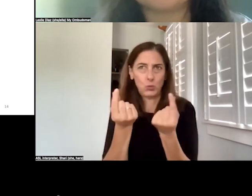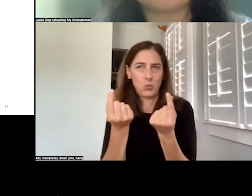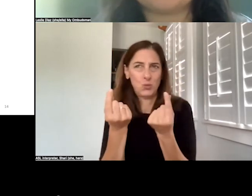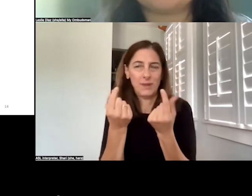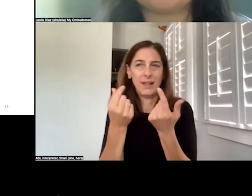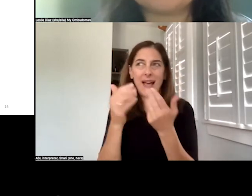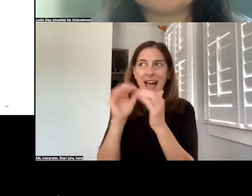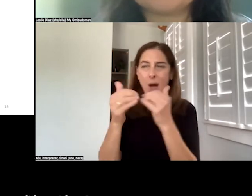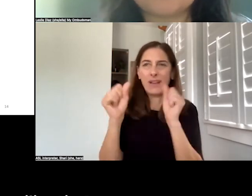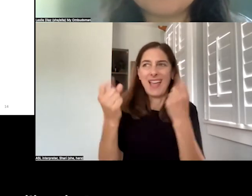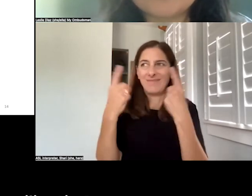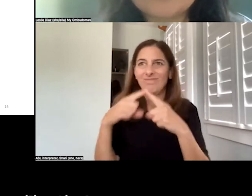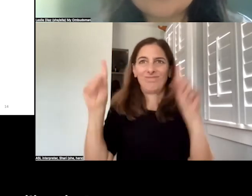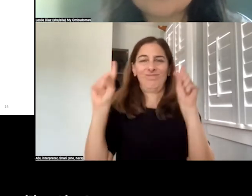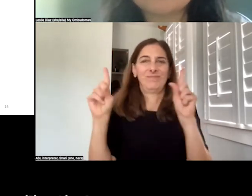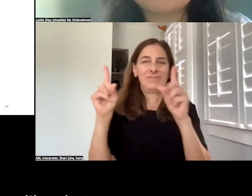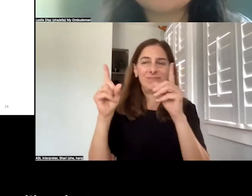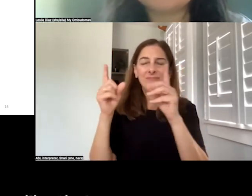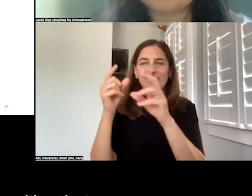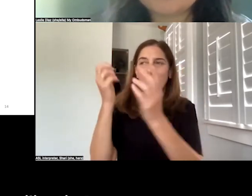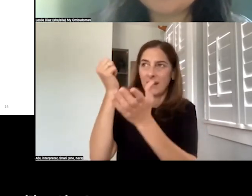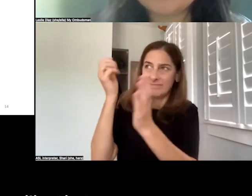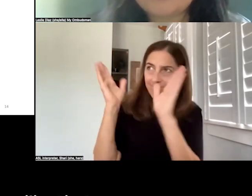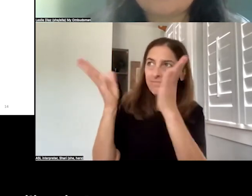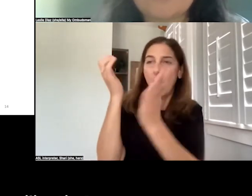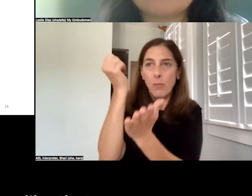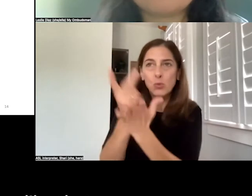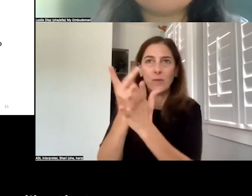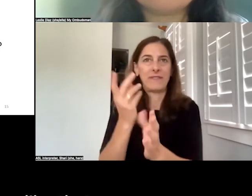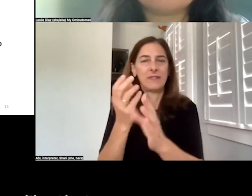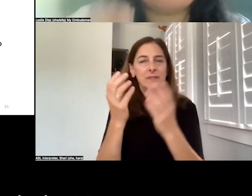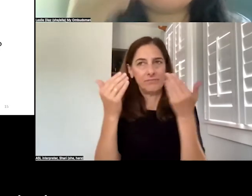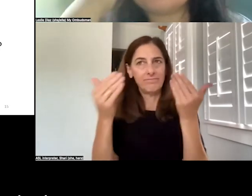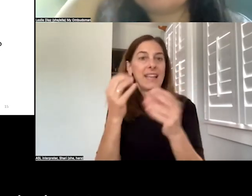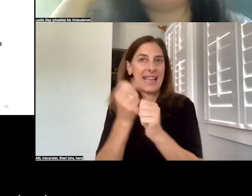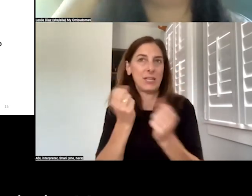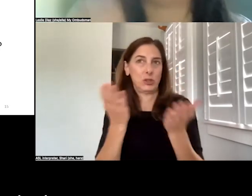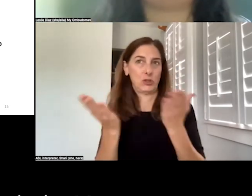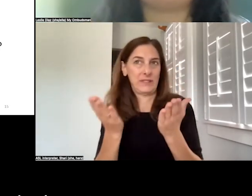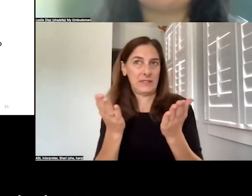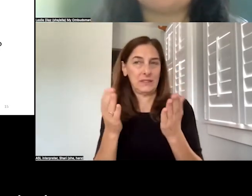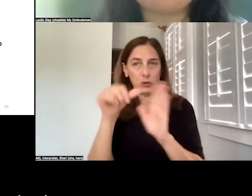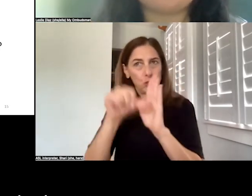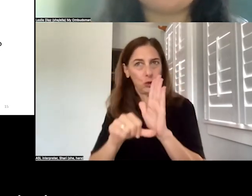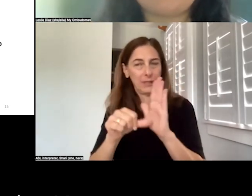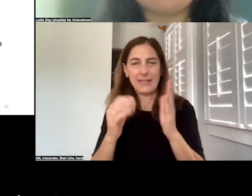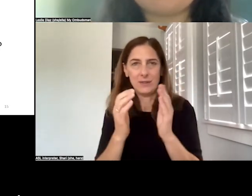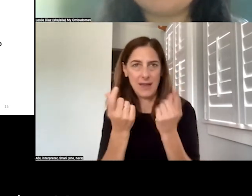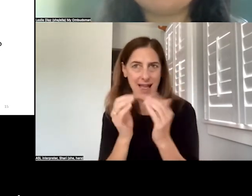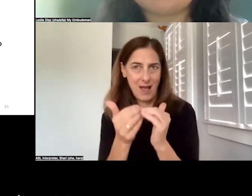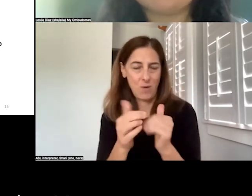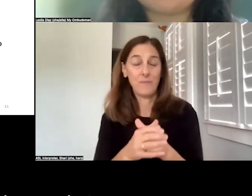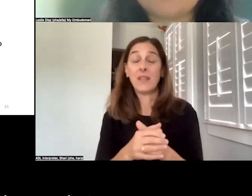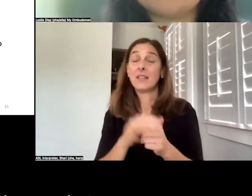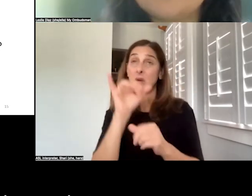to access those services. So in a situation like that, we might be reached out to Carla might